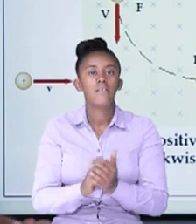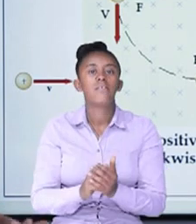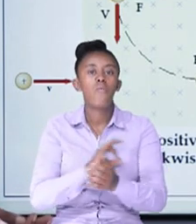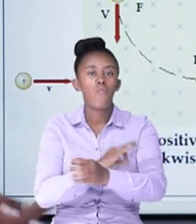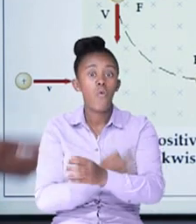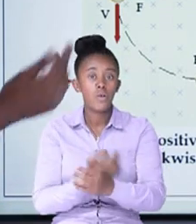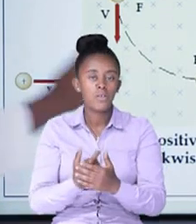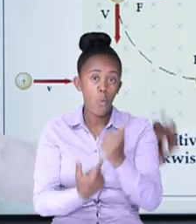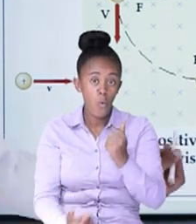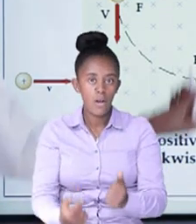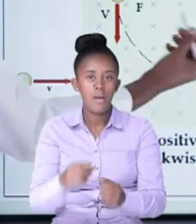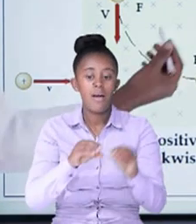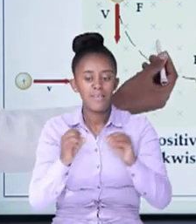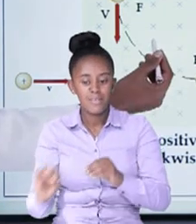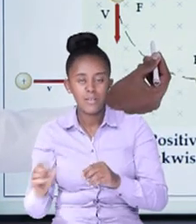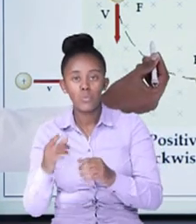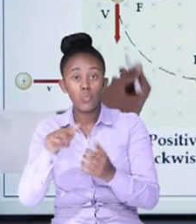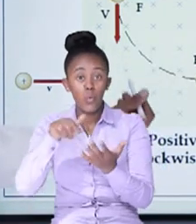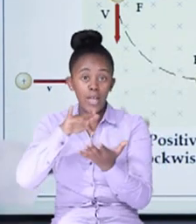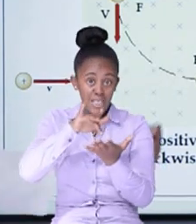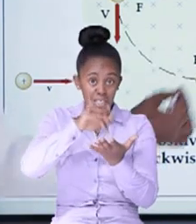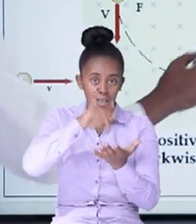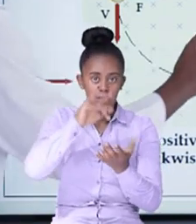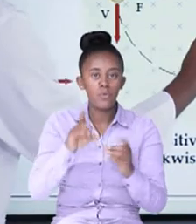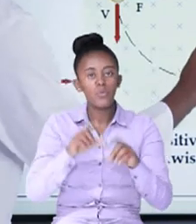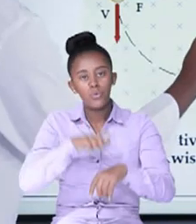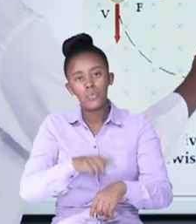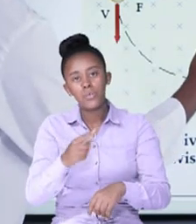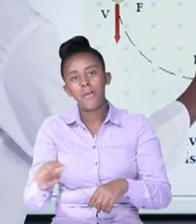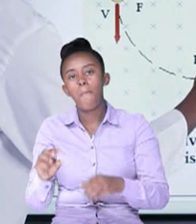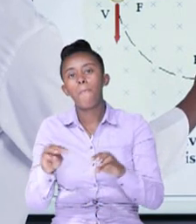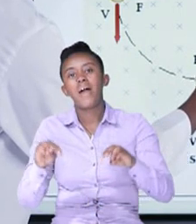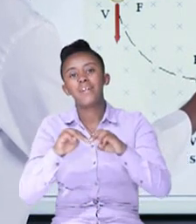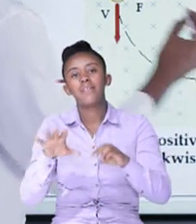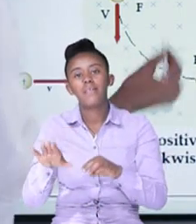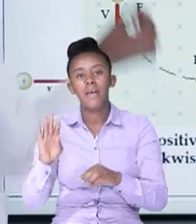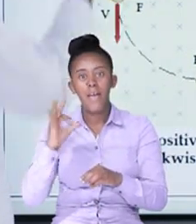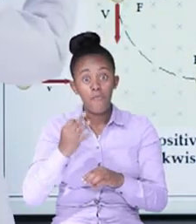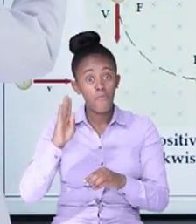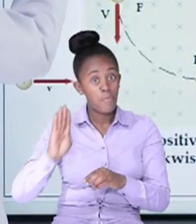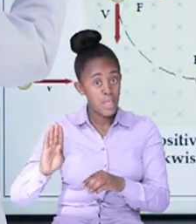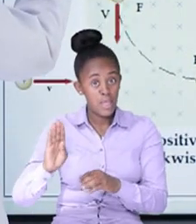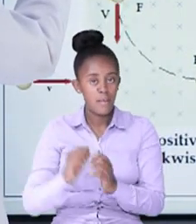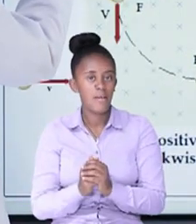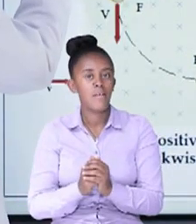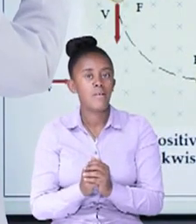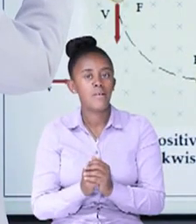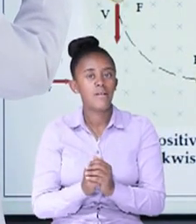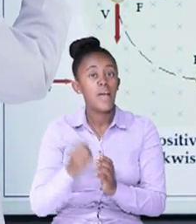The only force acting towards the center is due to the magnetic force, Fb. And that magnetic